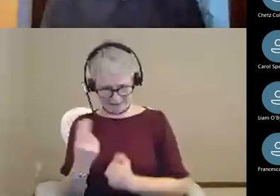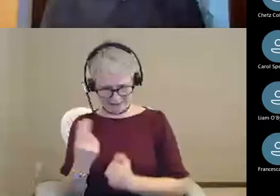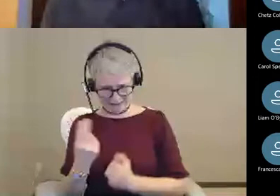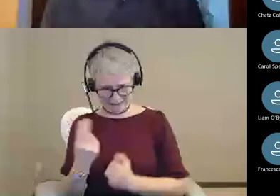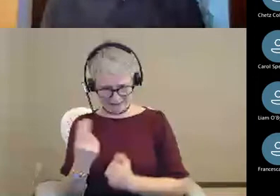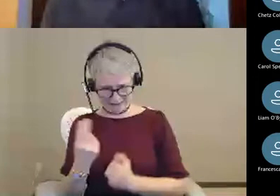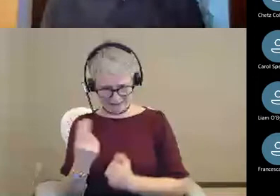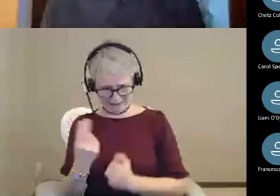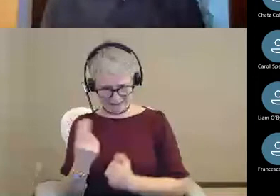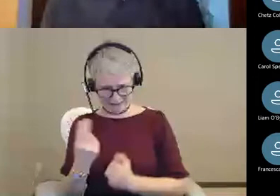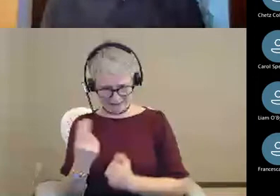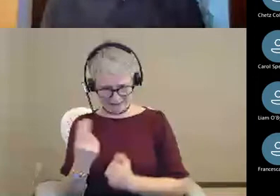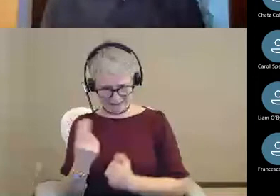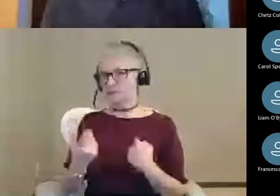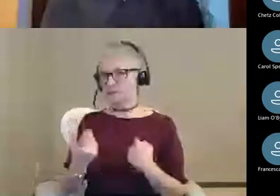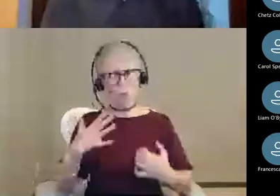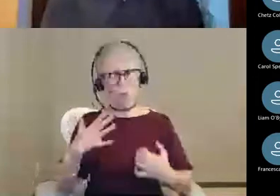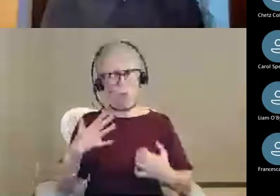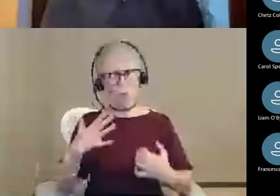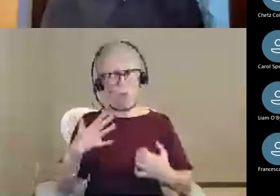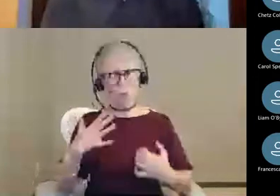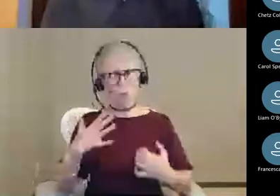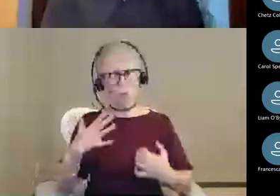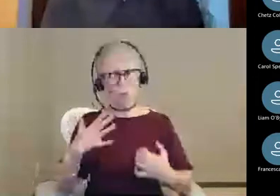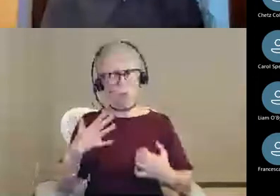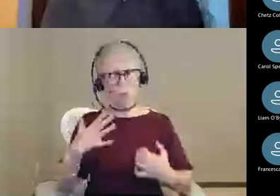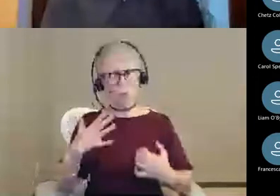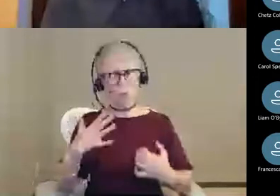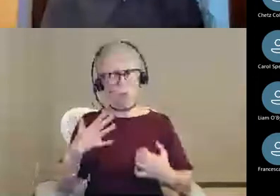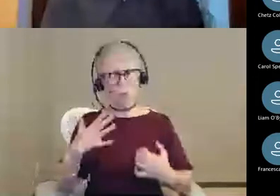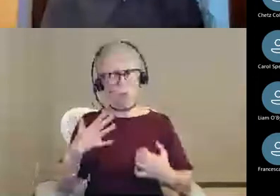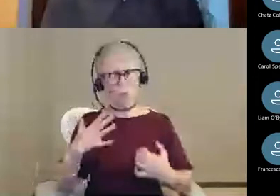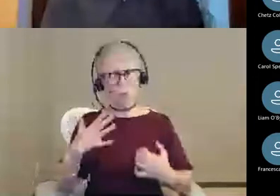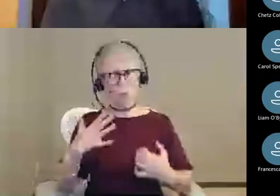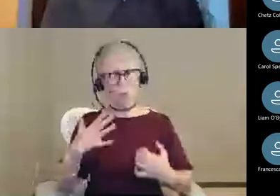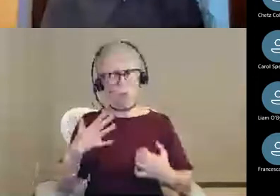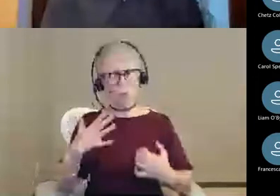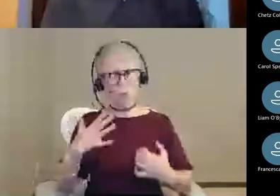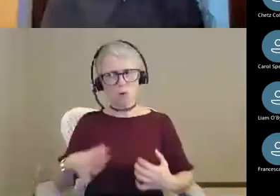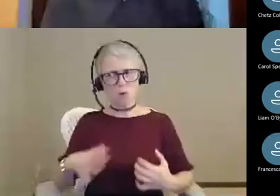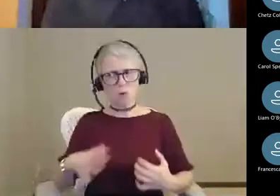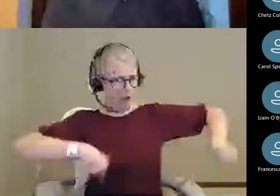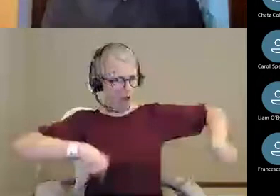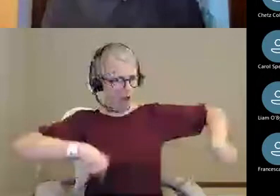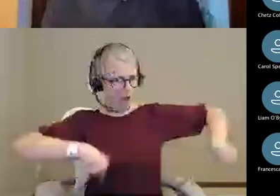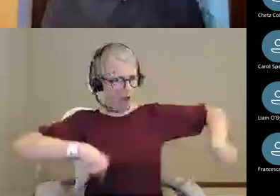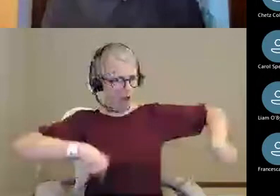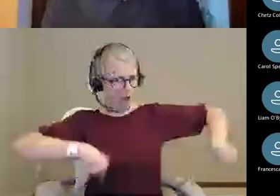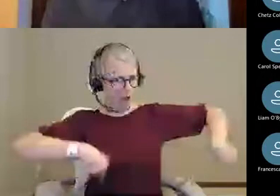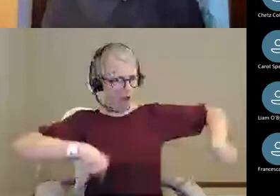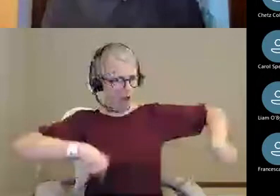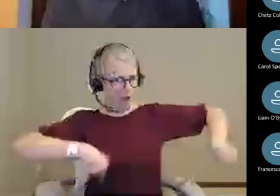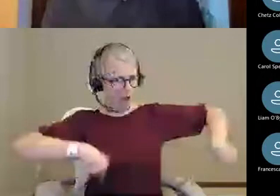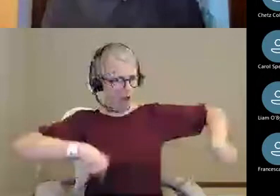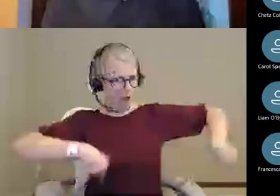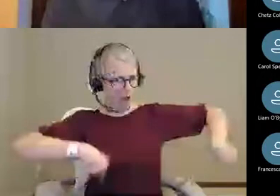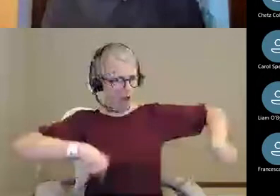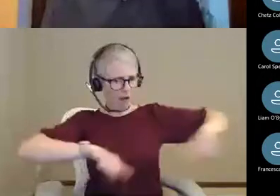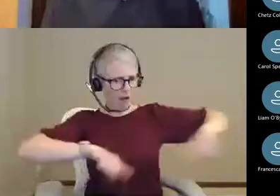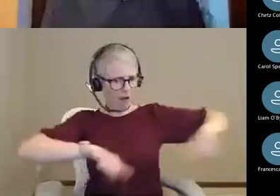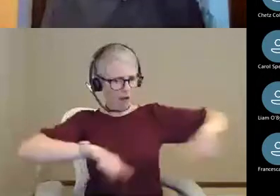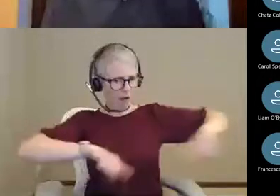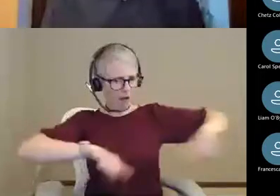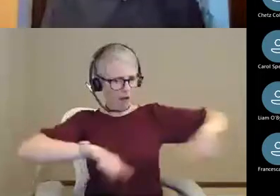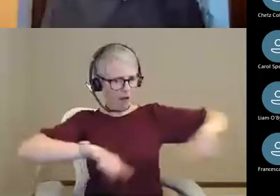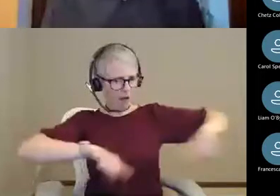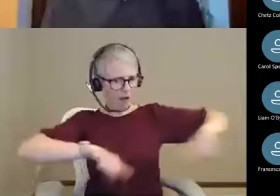that kind of groundswell of people that are really, you know, committed to accessibility, we're good on that level. I don't think necessarily